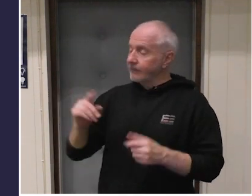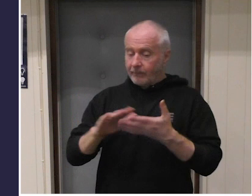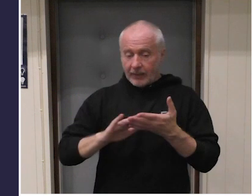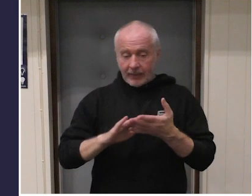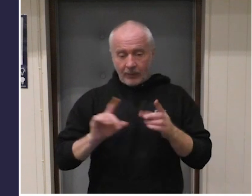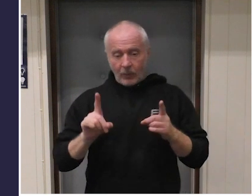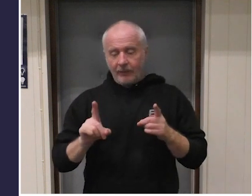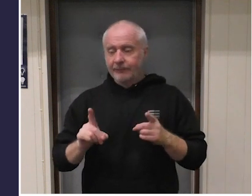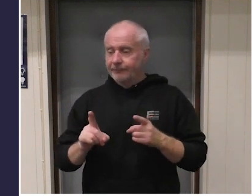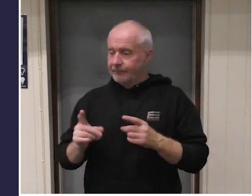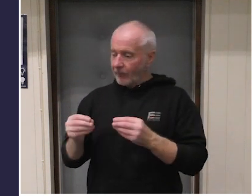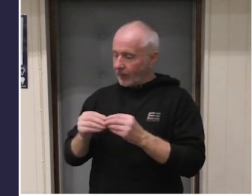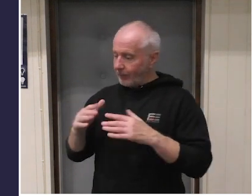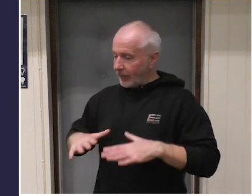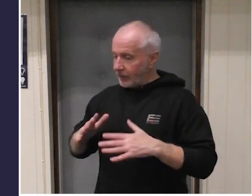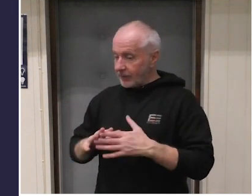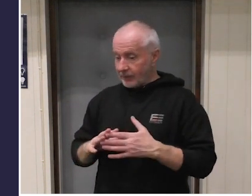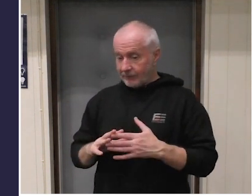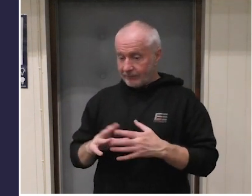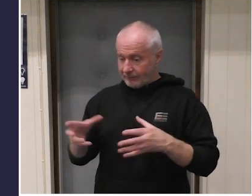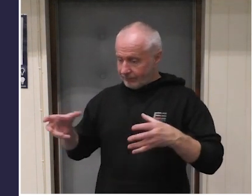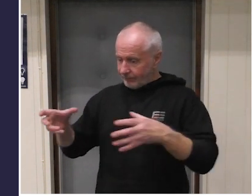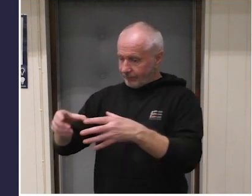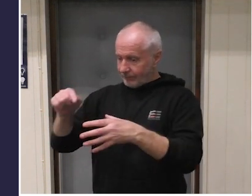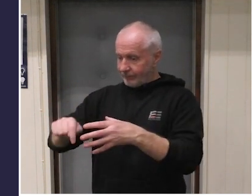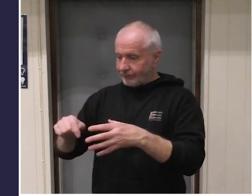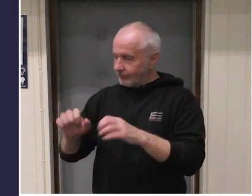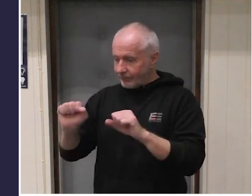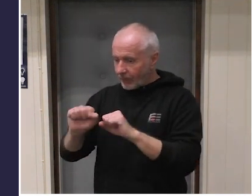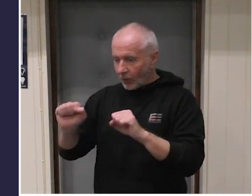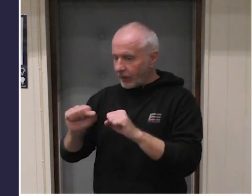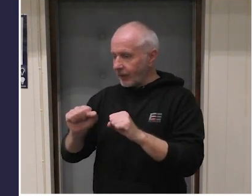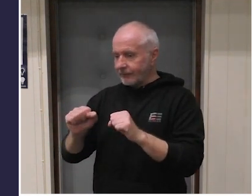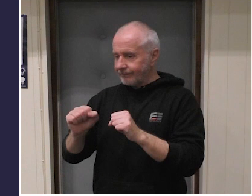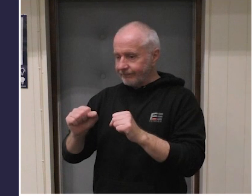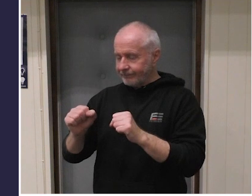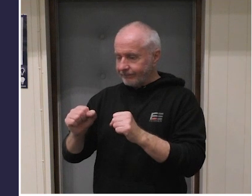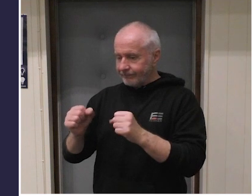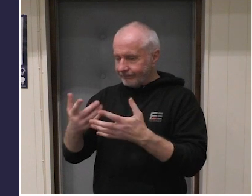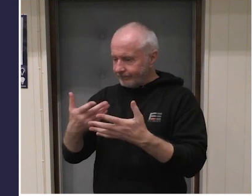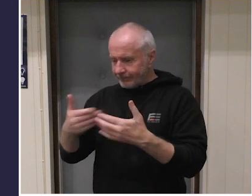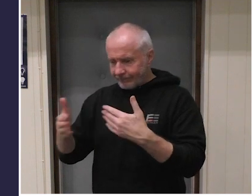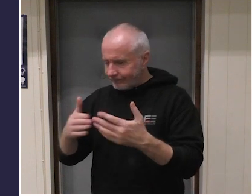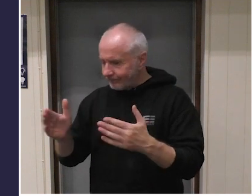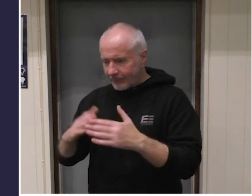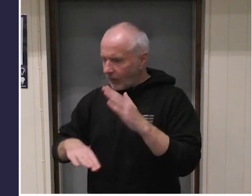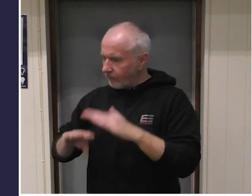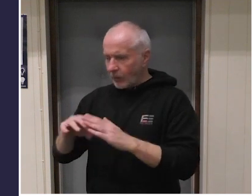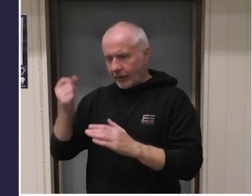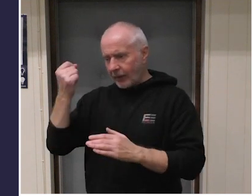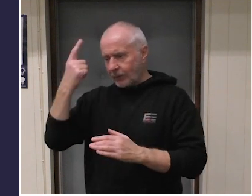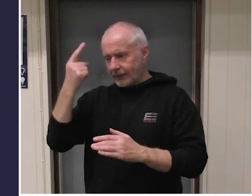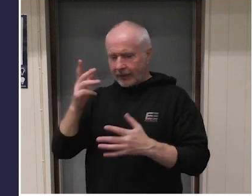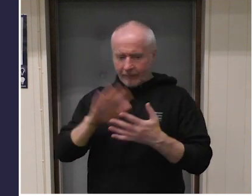itself, as a phenomenon, is unsolved, or we don't really understand it from the perspective of